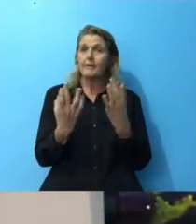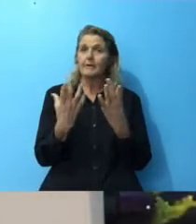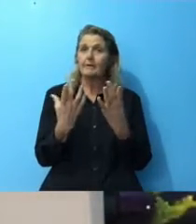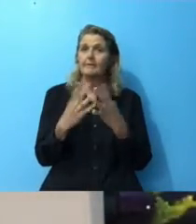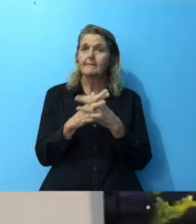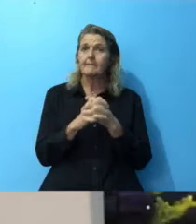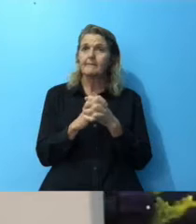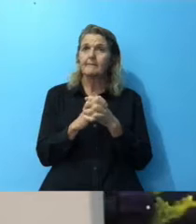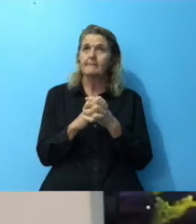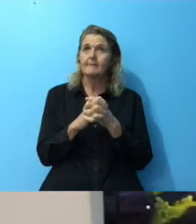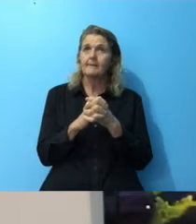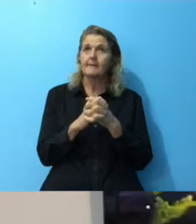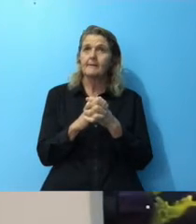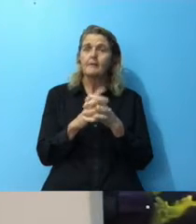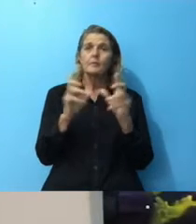put